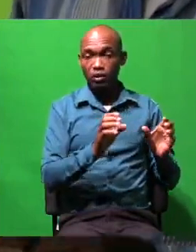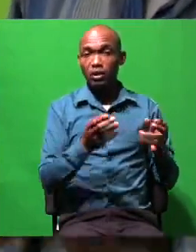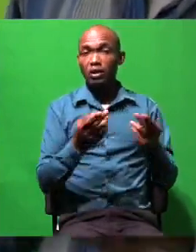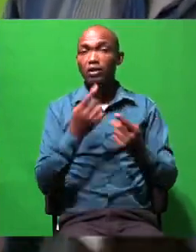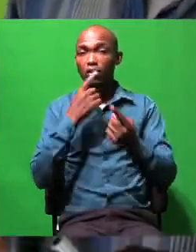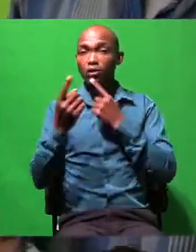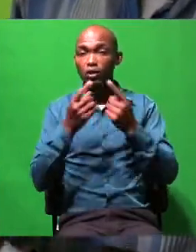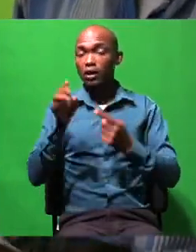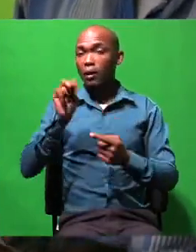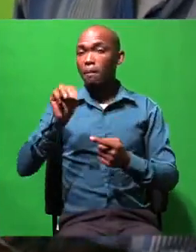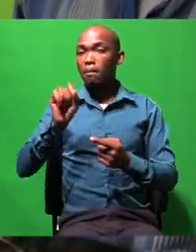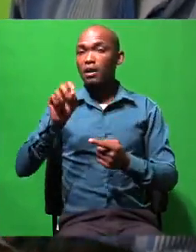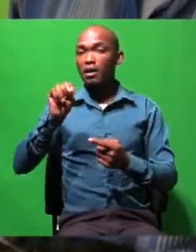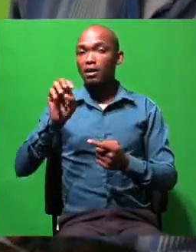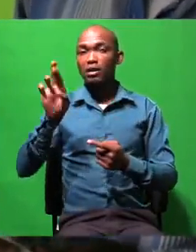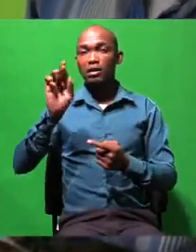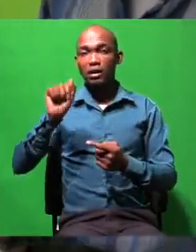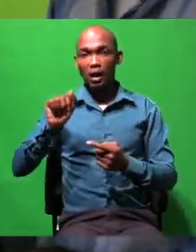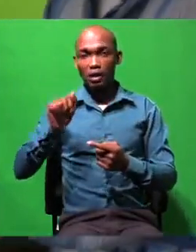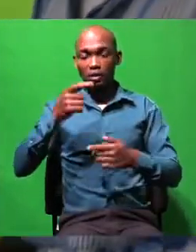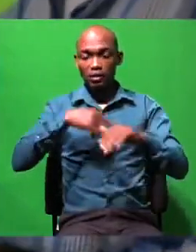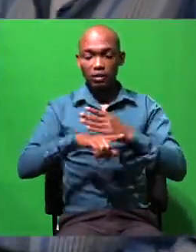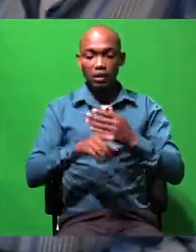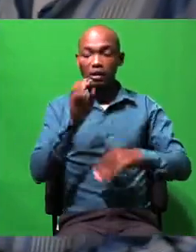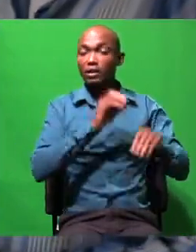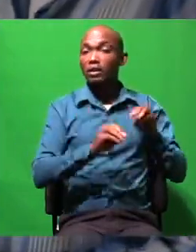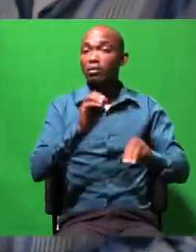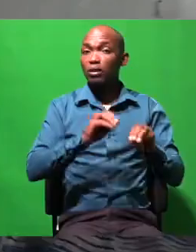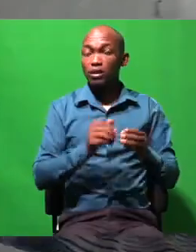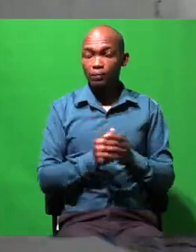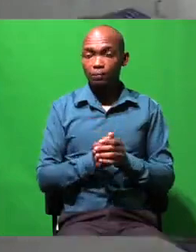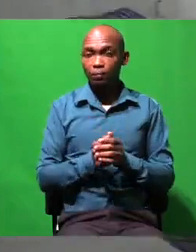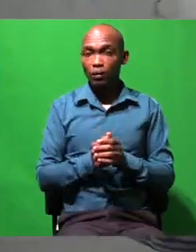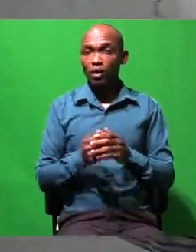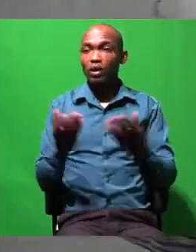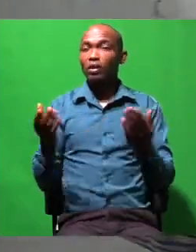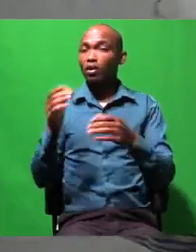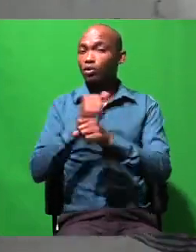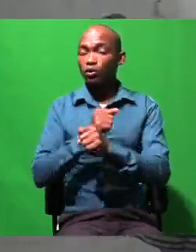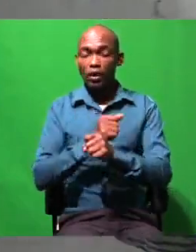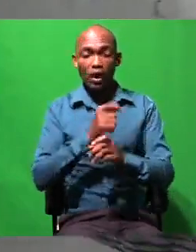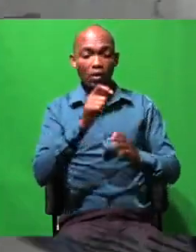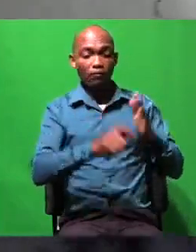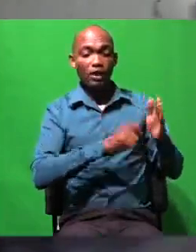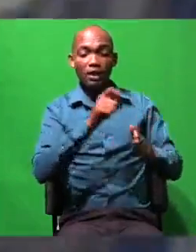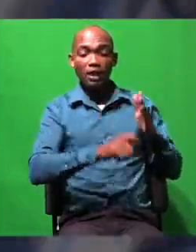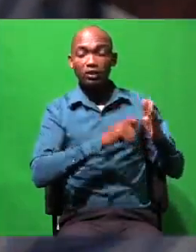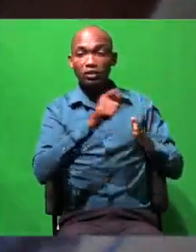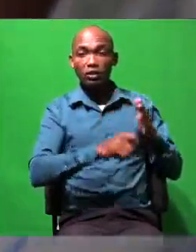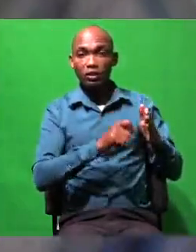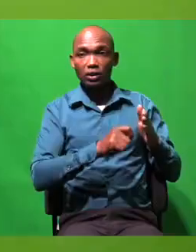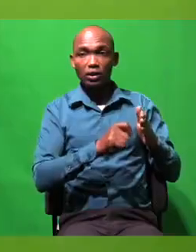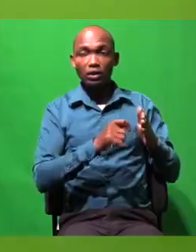are talking about minerals, which are chemicals. We have also manufacturing industry, whereby, as we